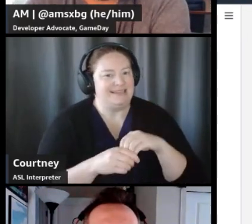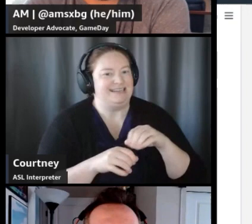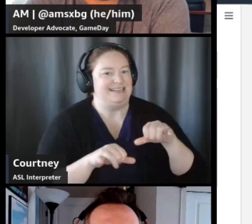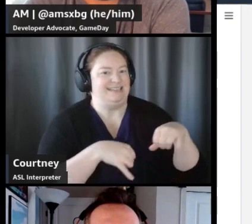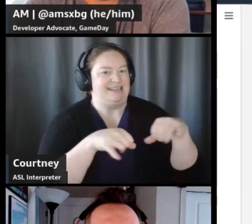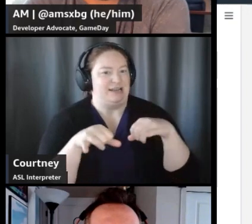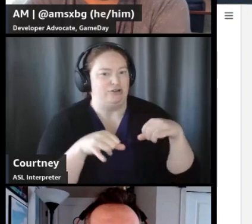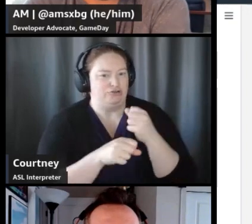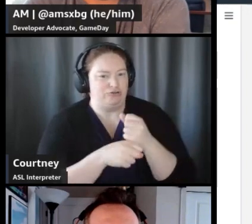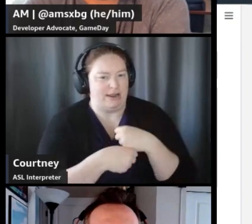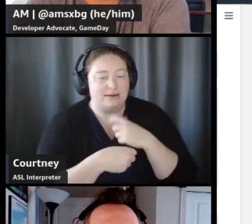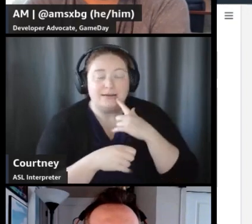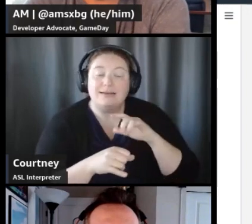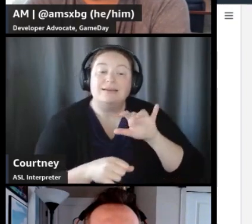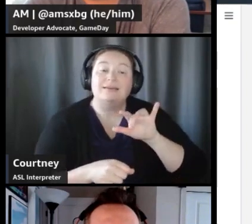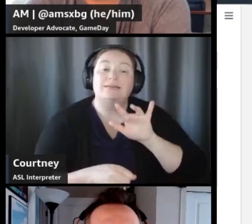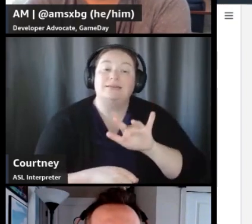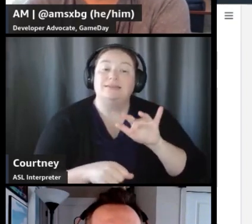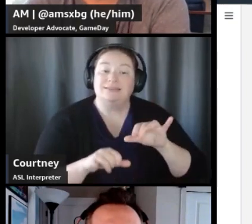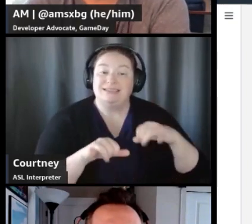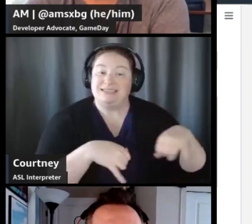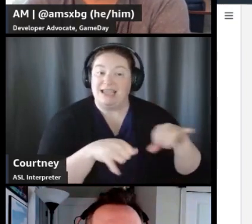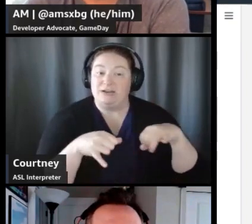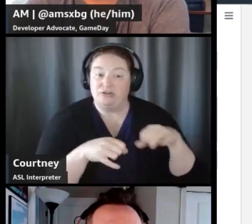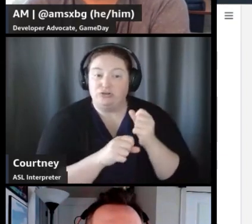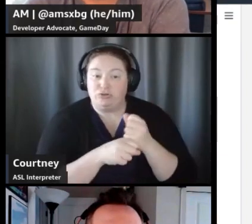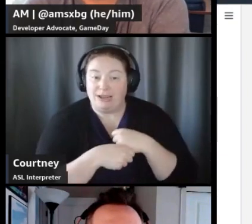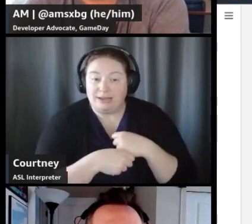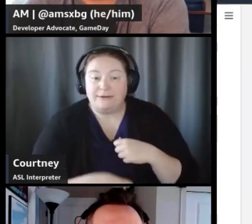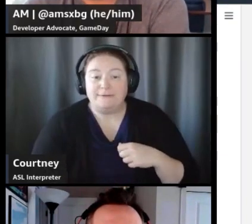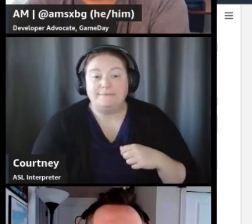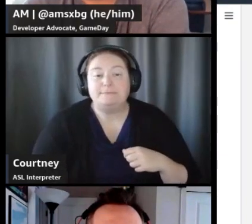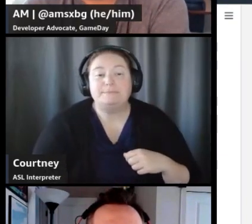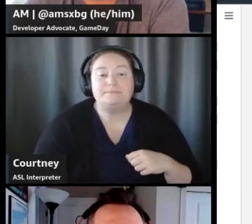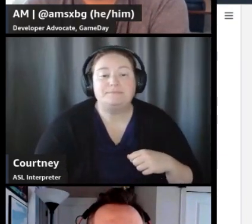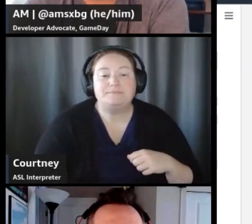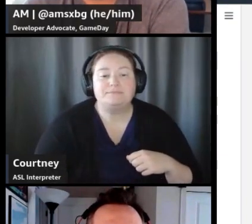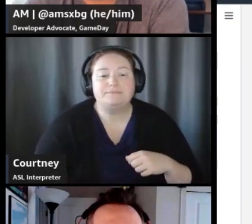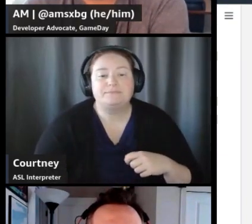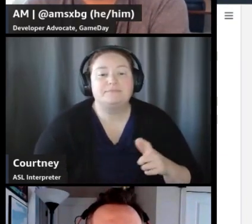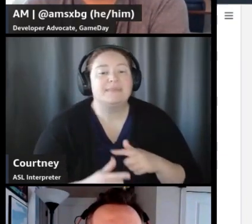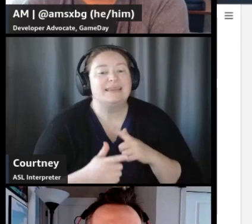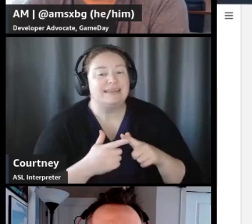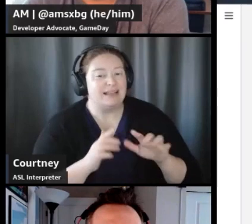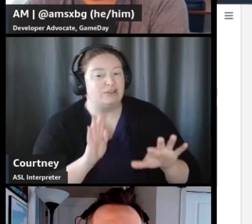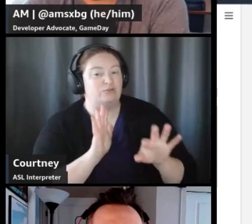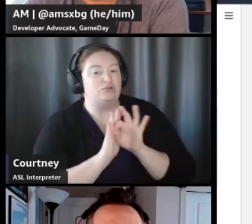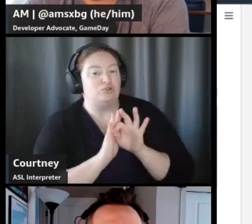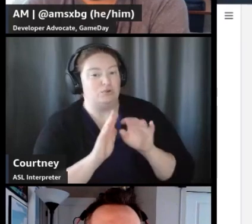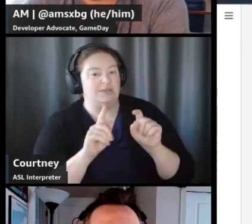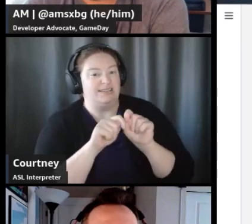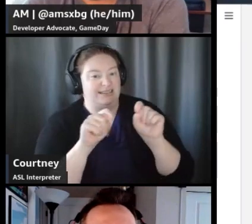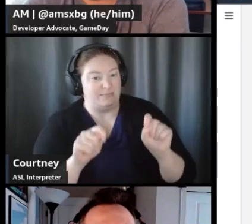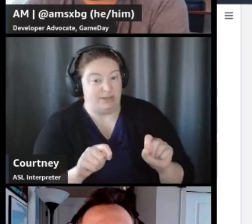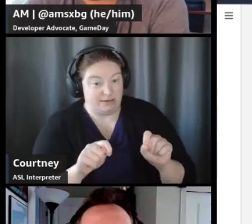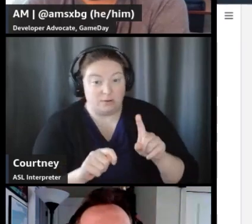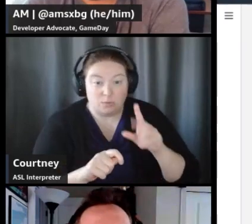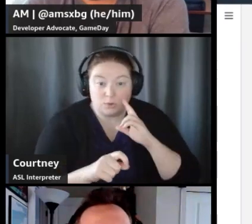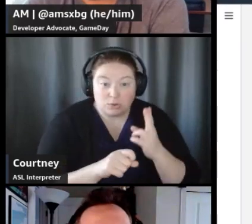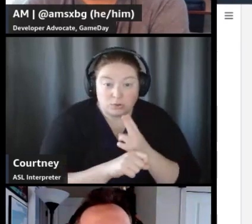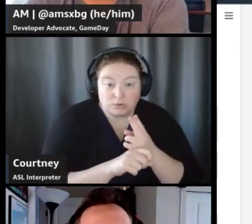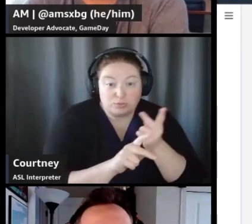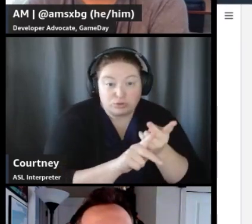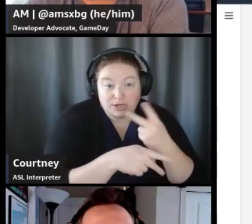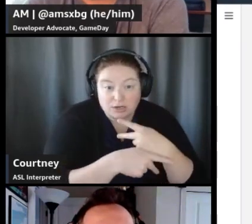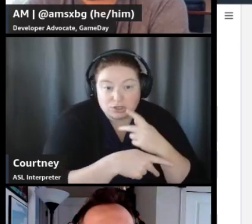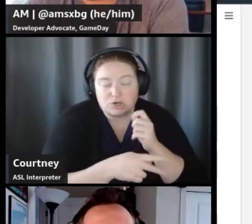go to the standard create mode, you sort of then choose the template, right? Are you going to use it for production or